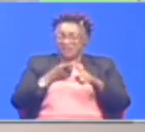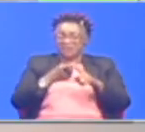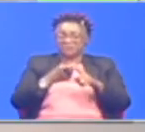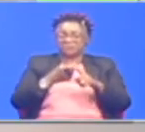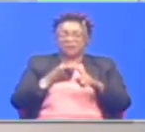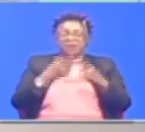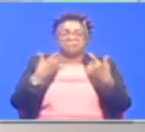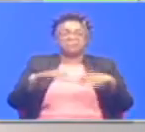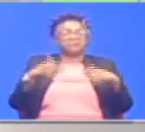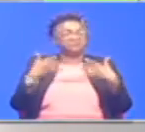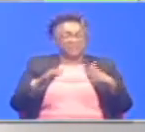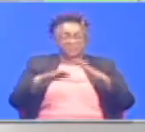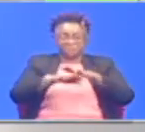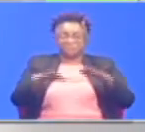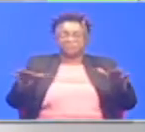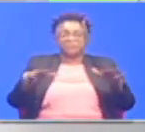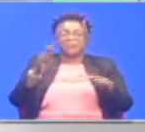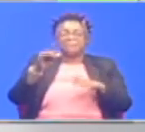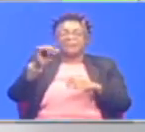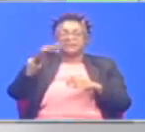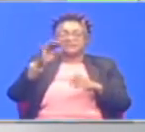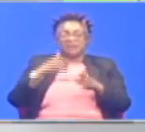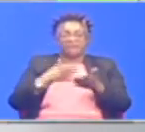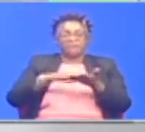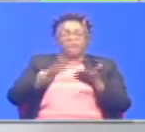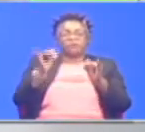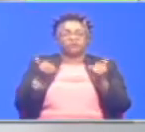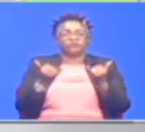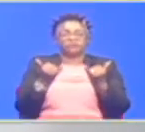Murang'a County. Martin Mwara with that report.